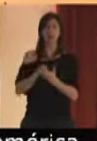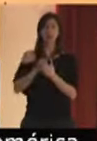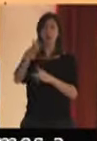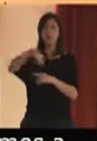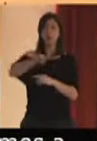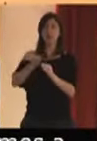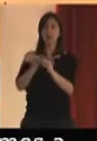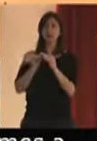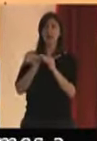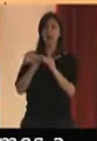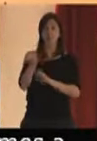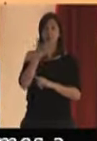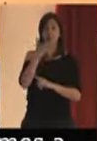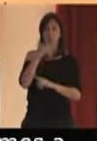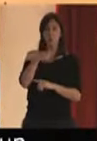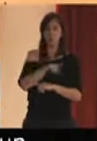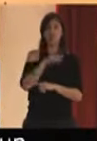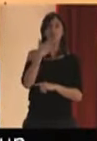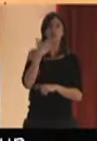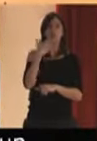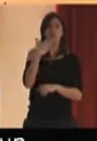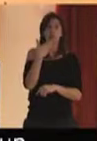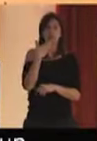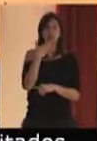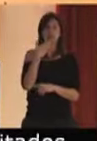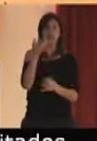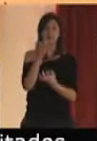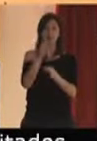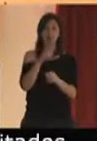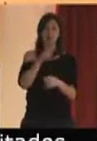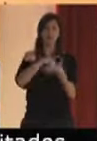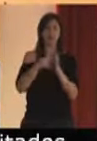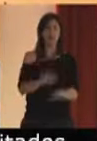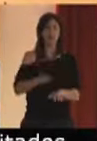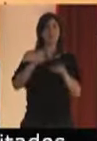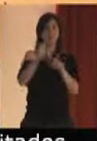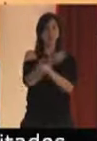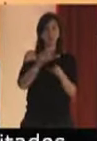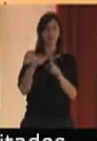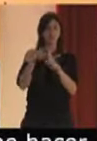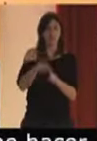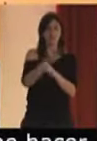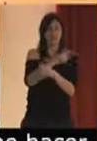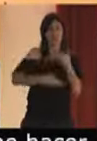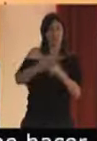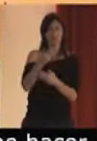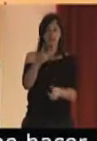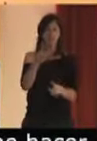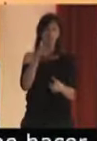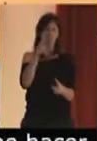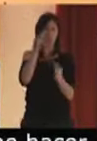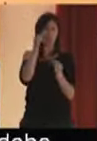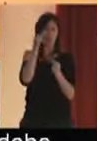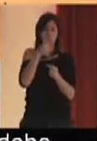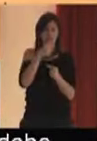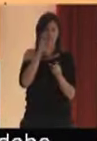when we tell a teacher that we have to do a learning object for the visually impaired, he has no idea. He thinks he just has